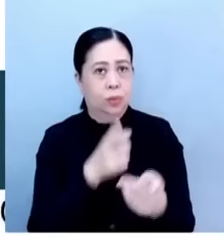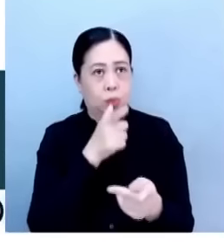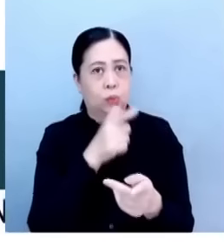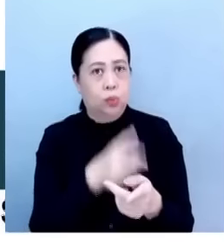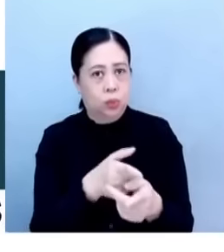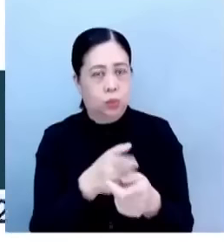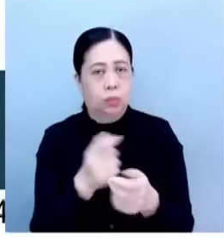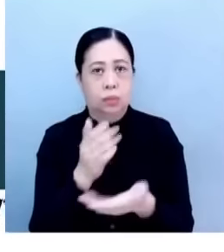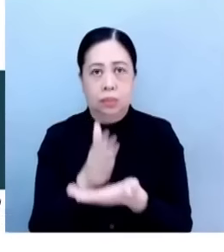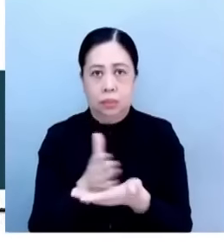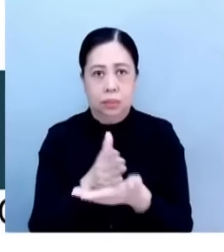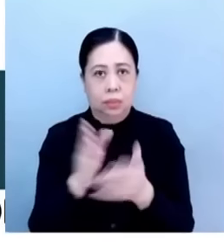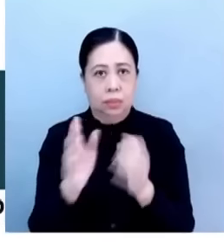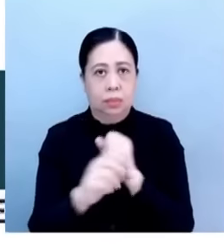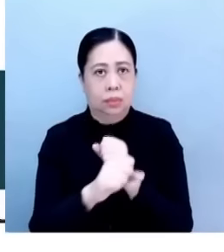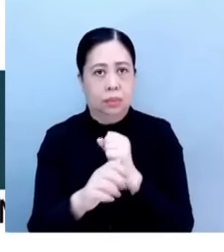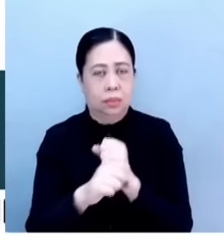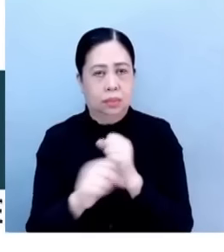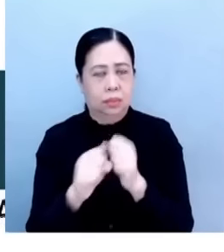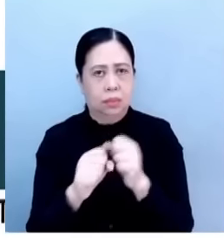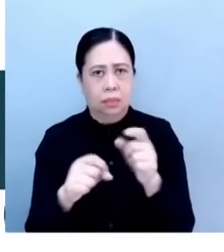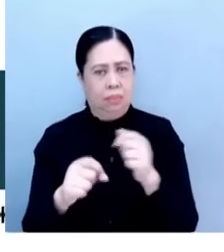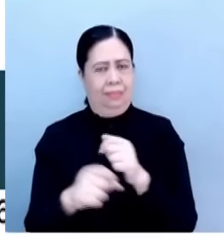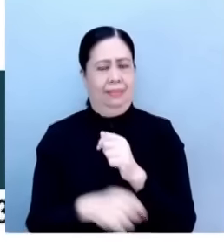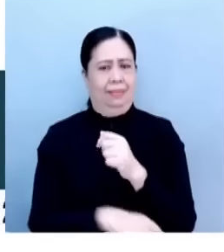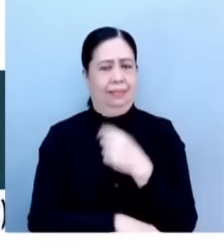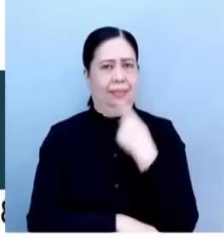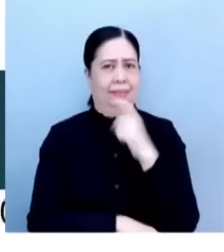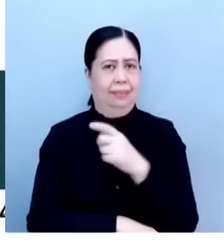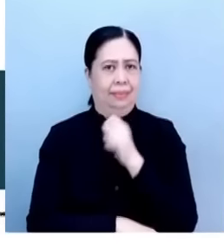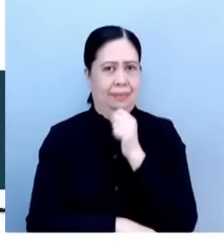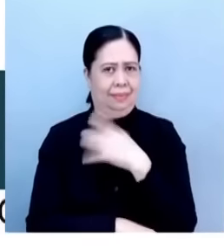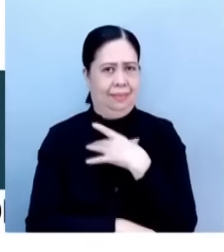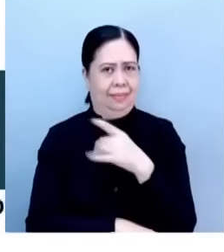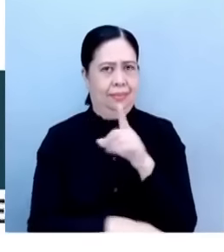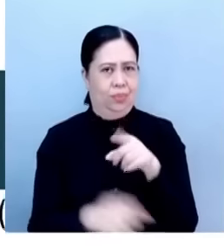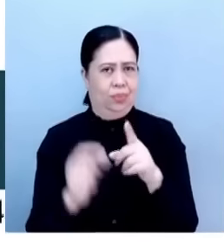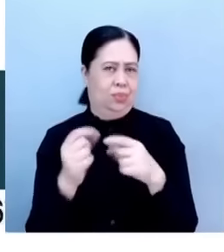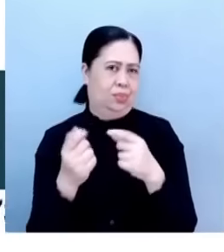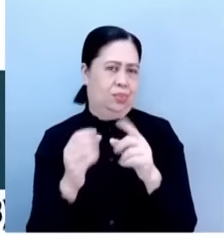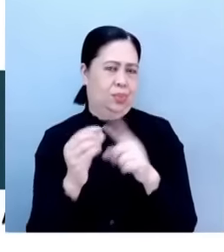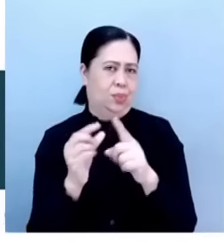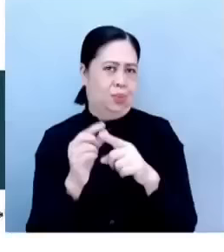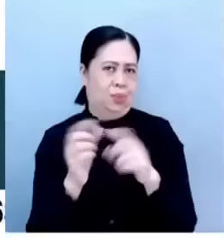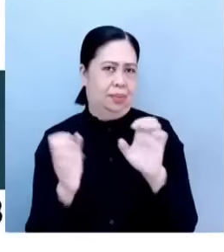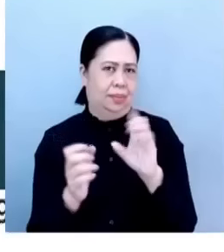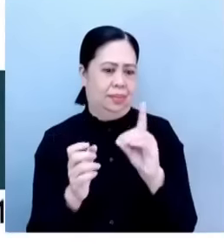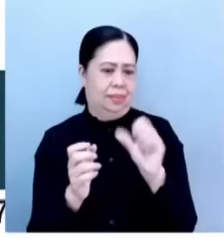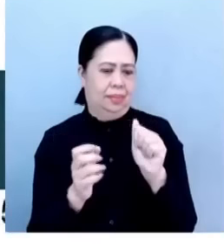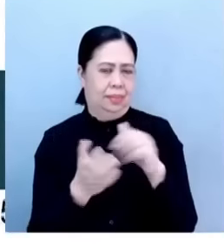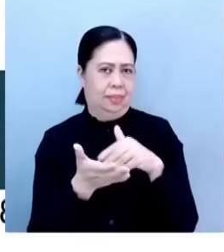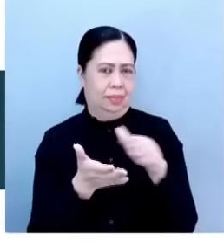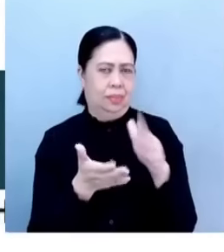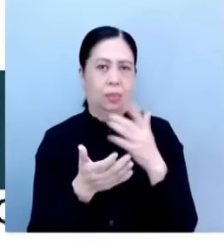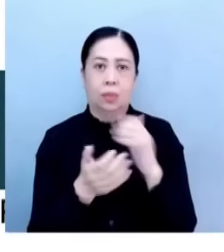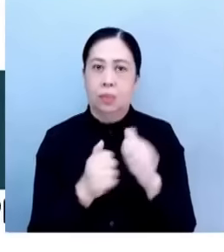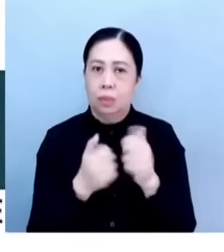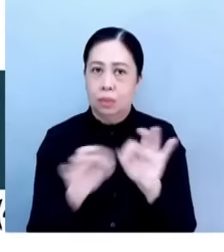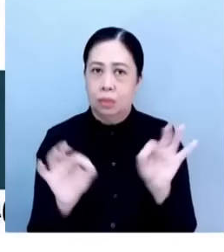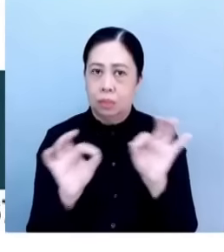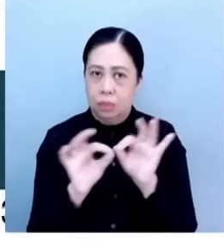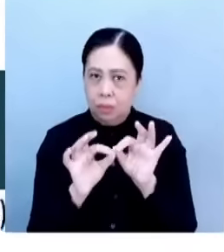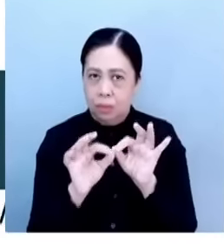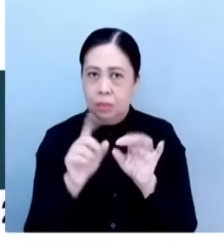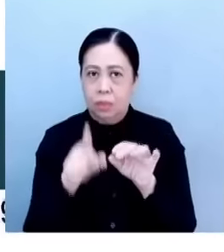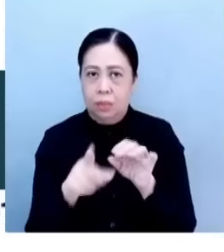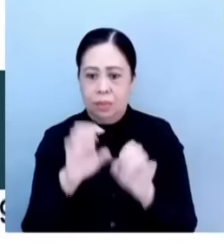share the same advocacy, were turned off by it. So what do you say to that? How important was it that